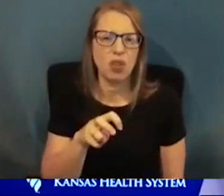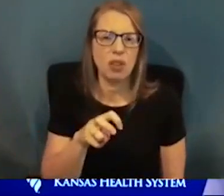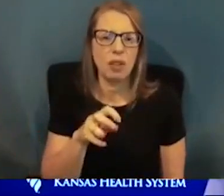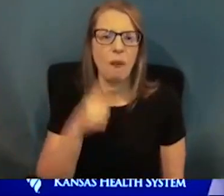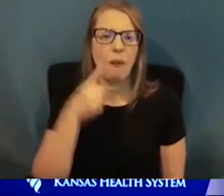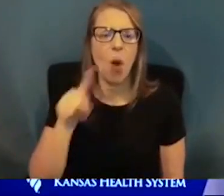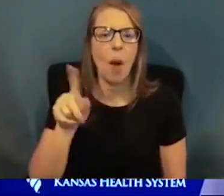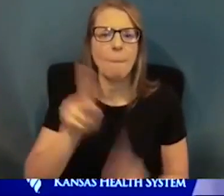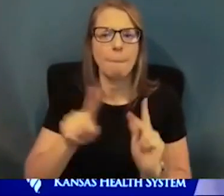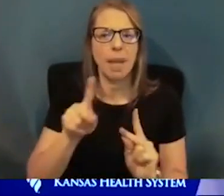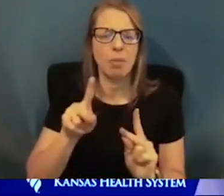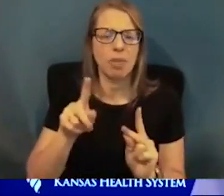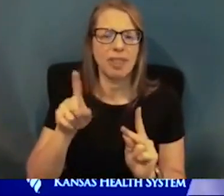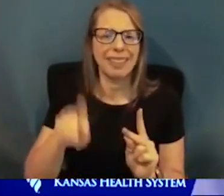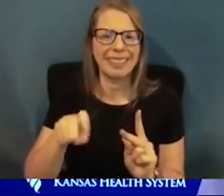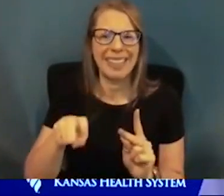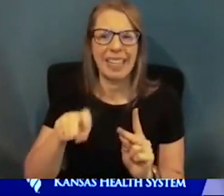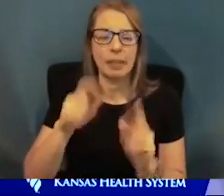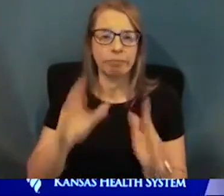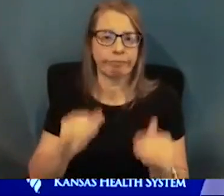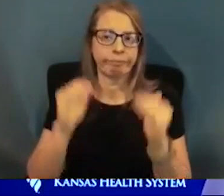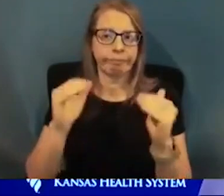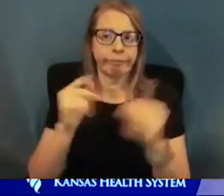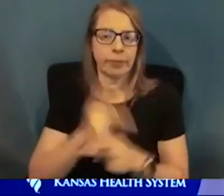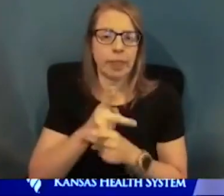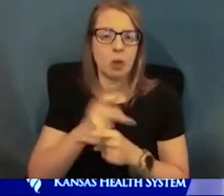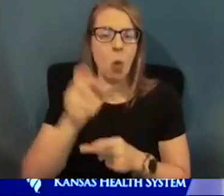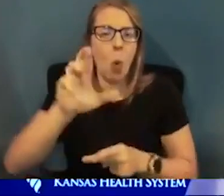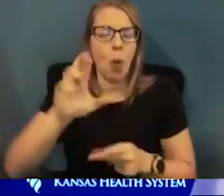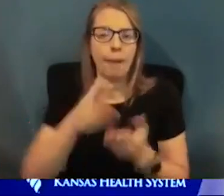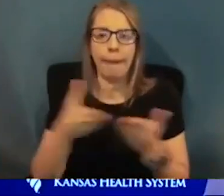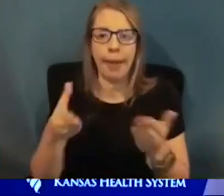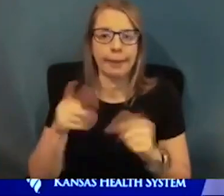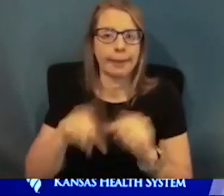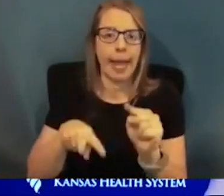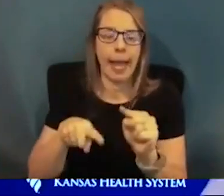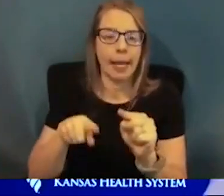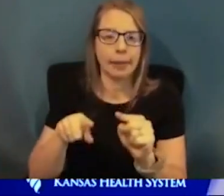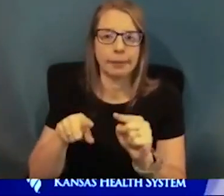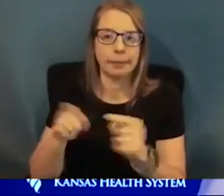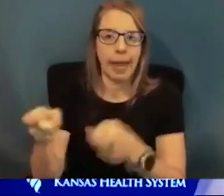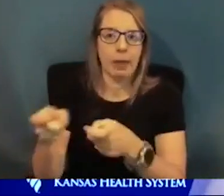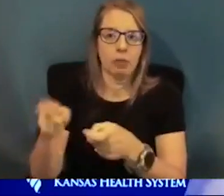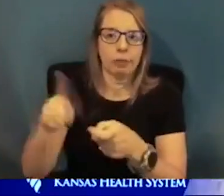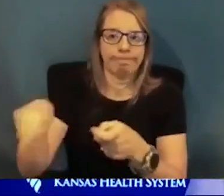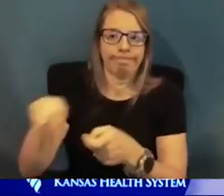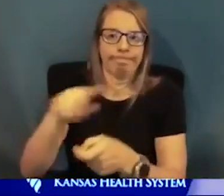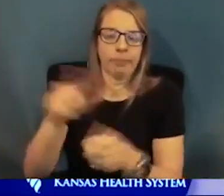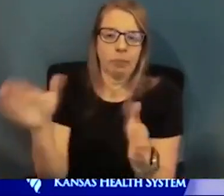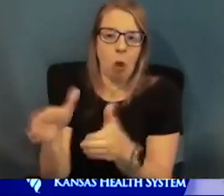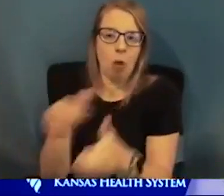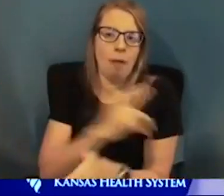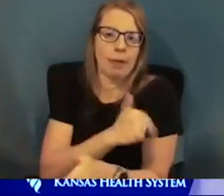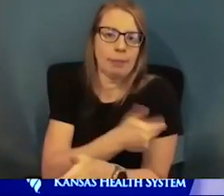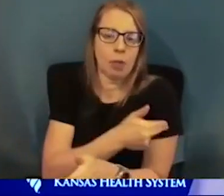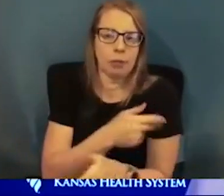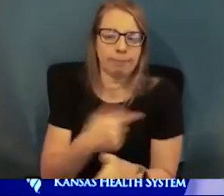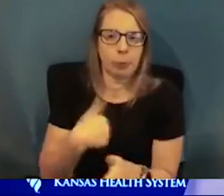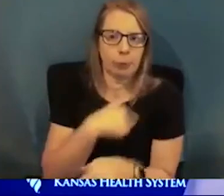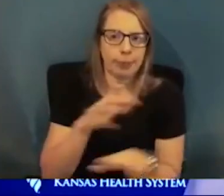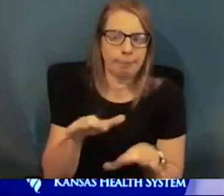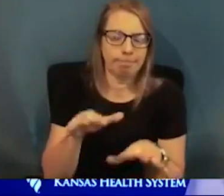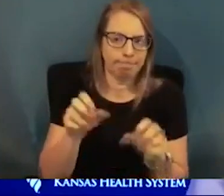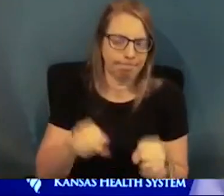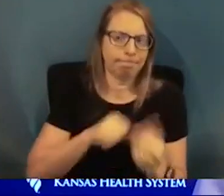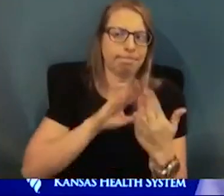need just an upgrade of care or things that they maybe can't do at some of those other hospitals that we are able to do here. So I'm not sure if it's a lottery, but again, I'm